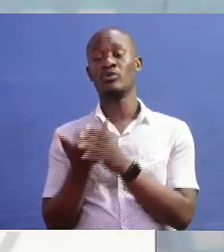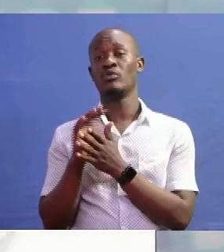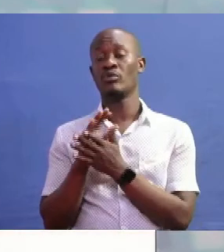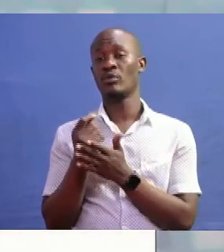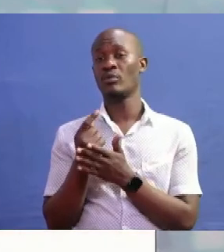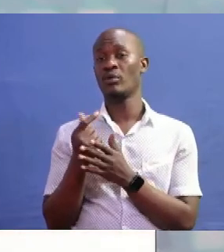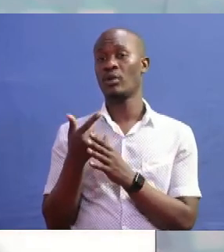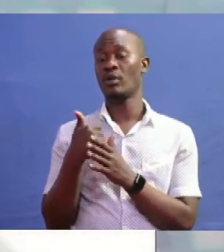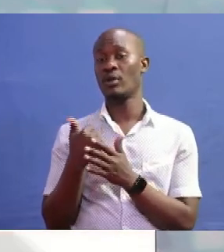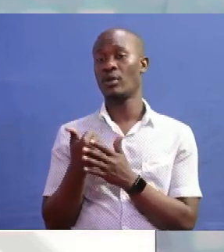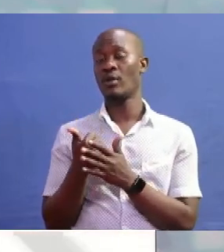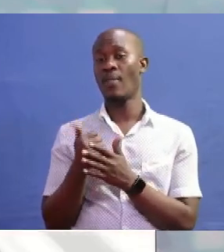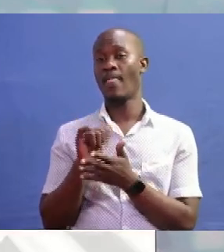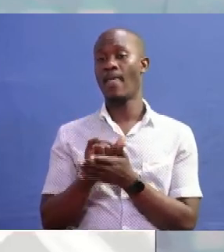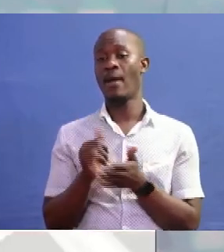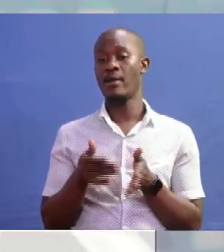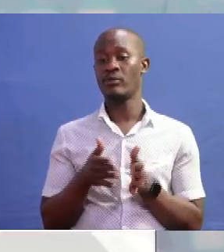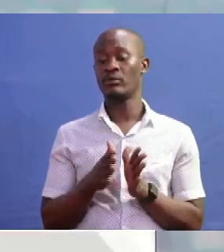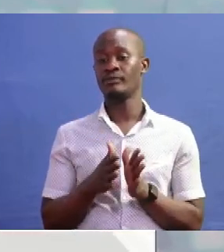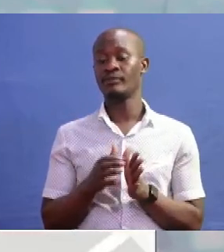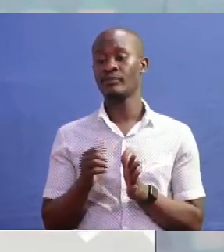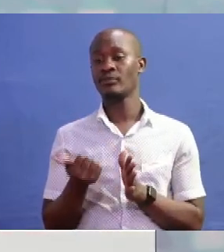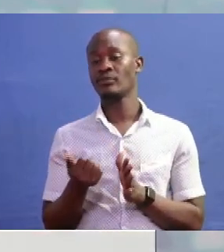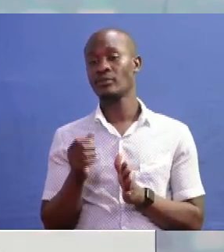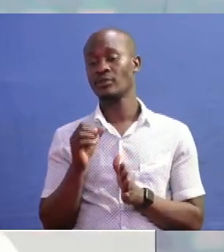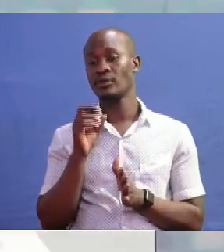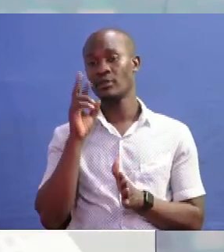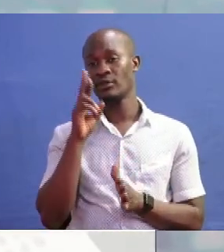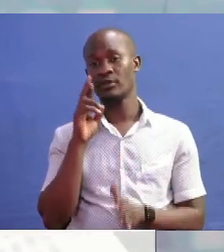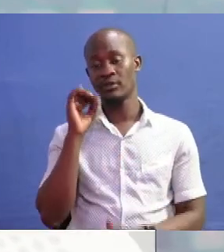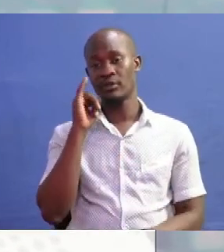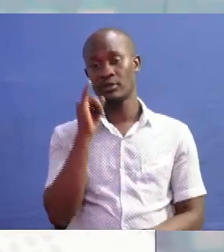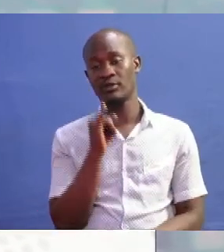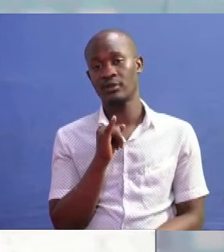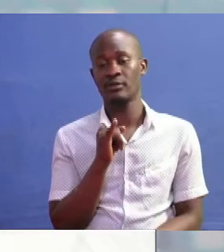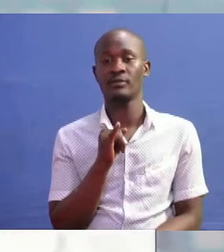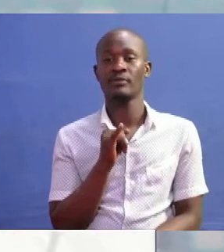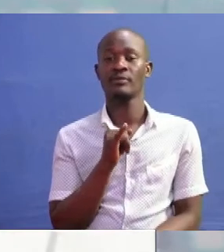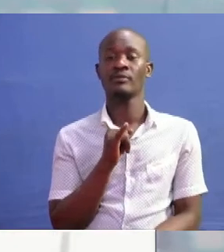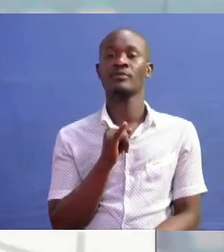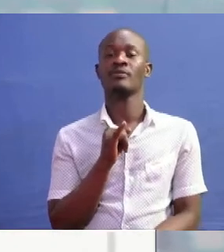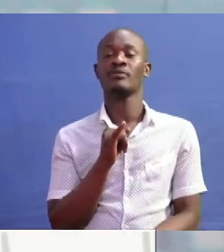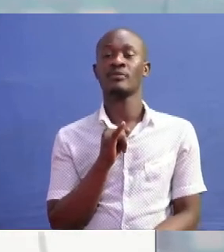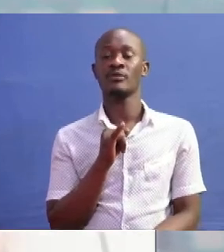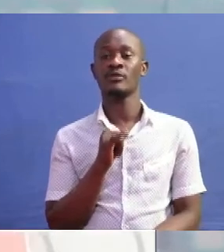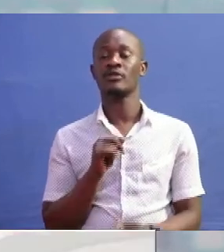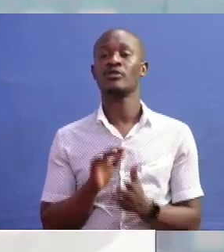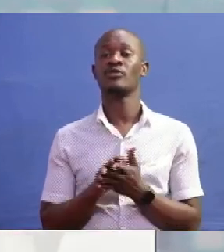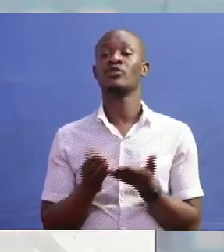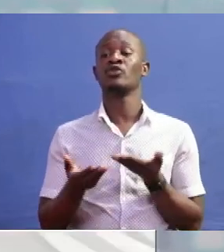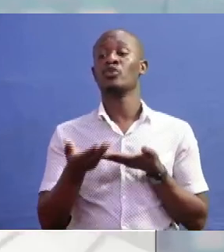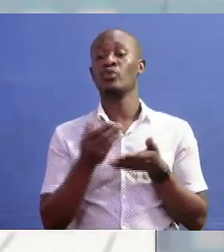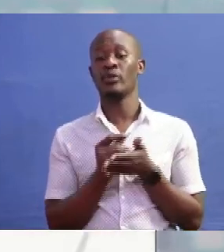growth. That way, and also another reason why companies list is definitely to raise money